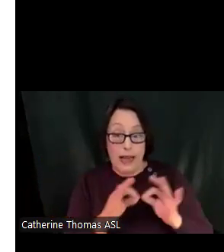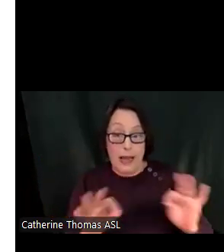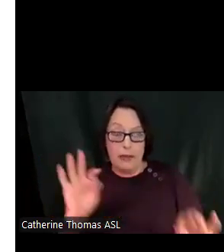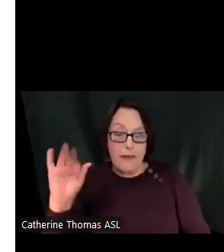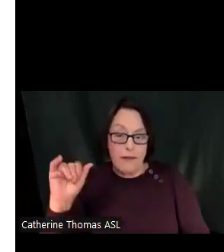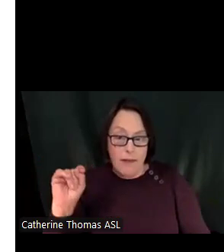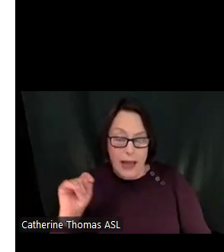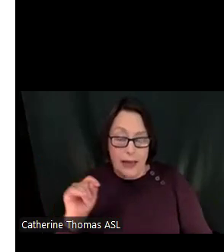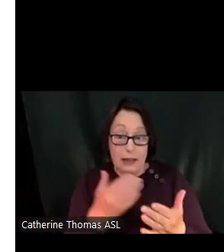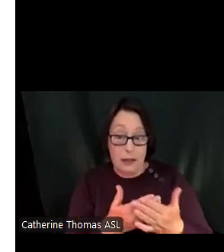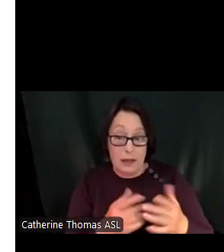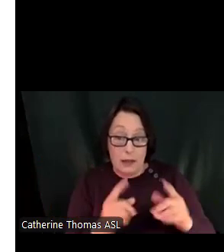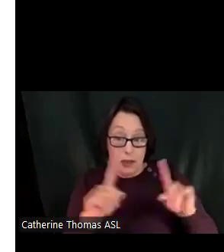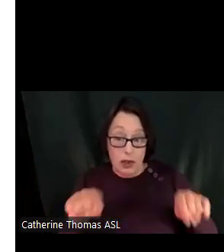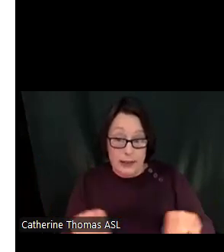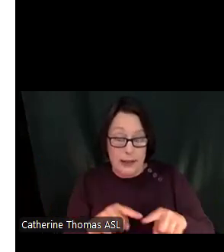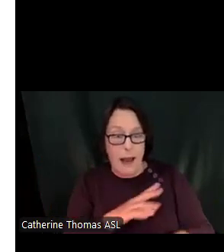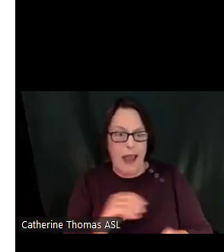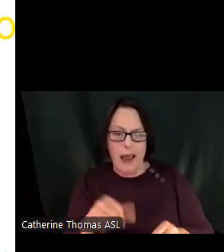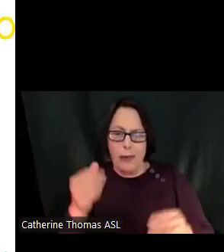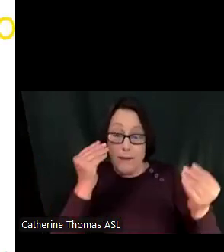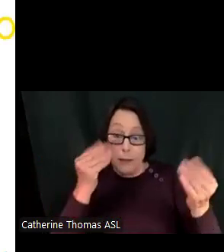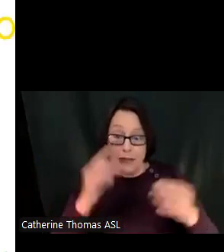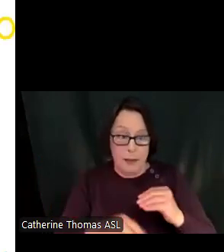along with other information about this data.